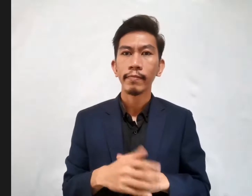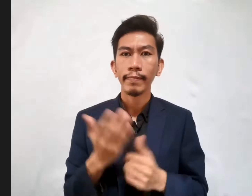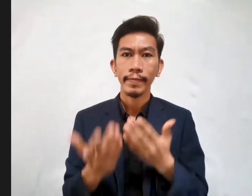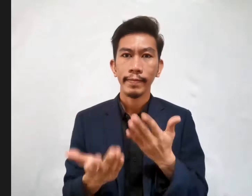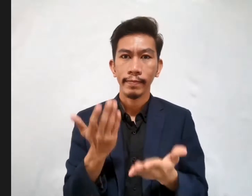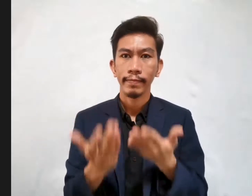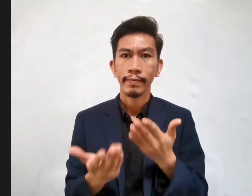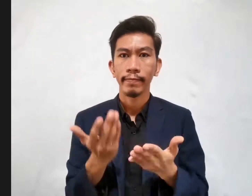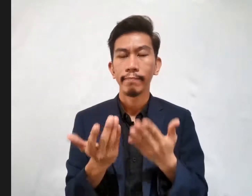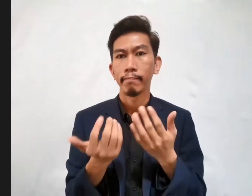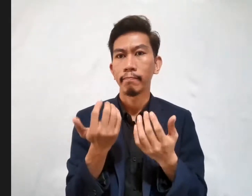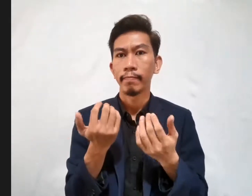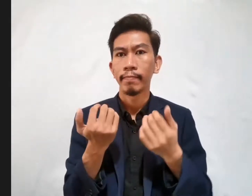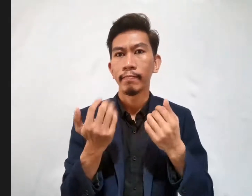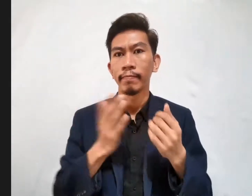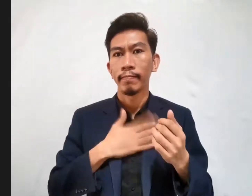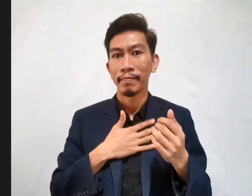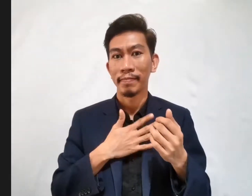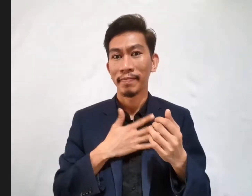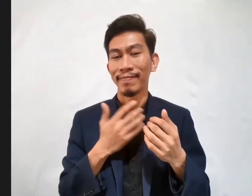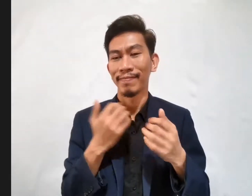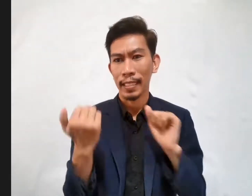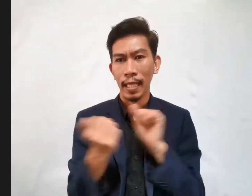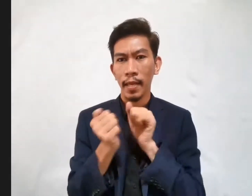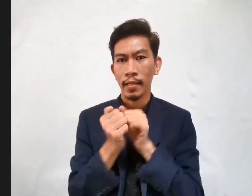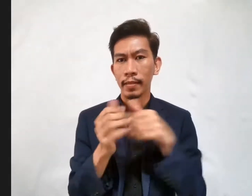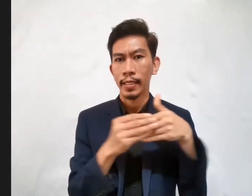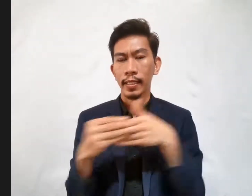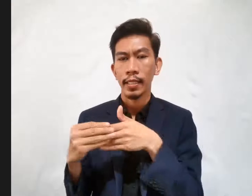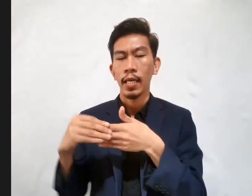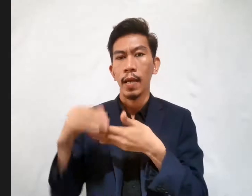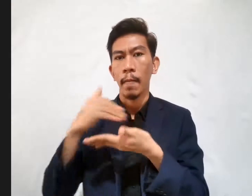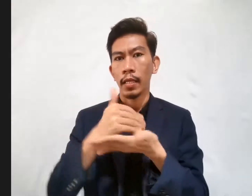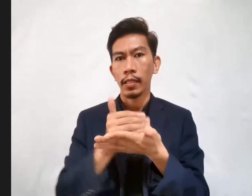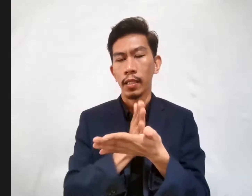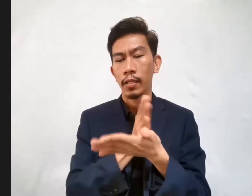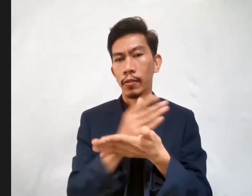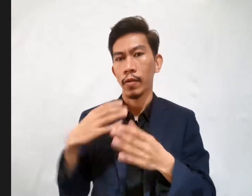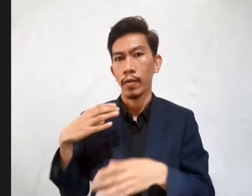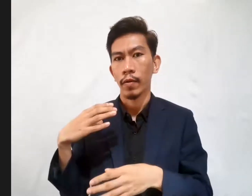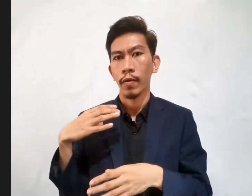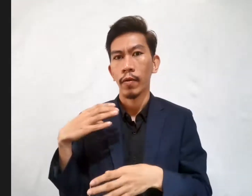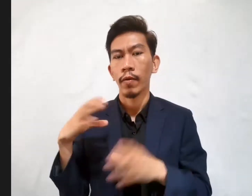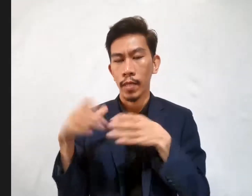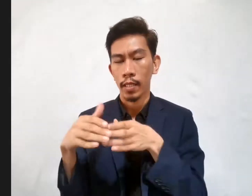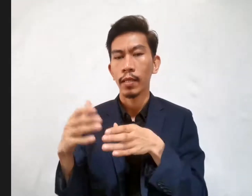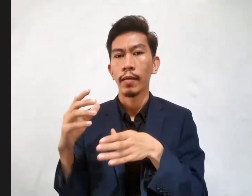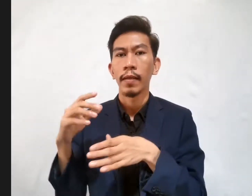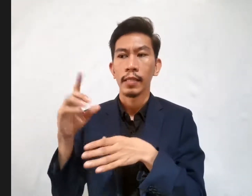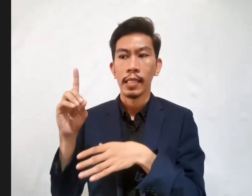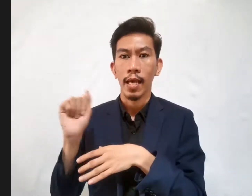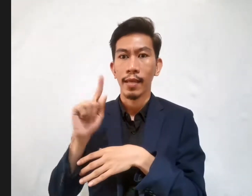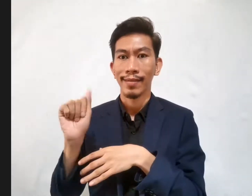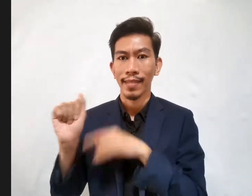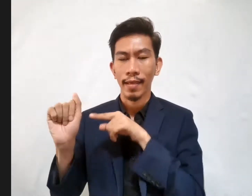perhaps with my co-vice chair of Appropriations Committee, Congressman Paul Daza, we will